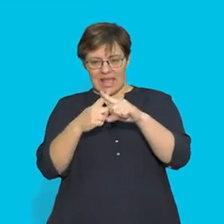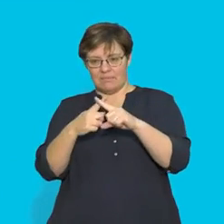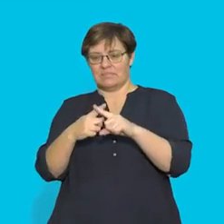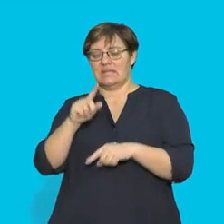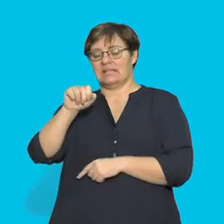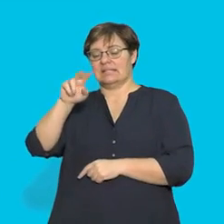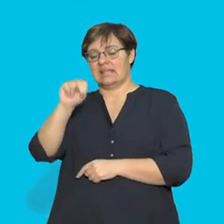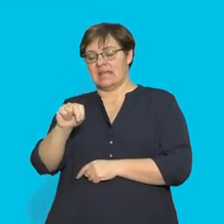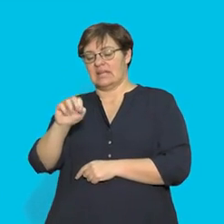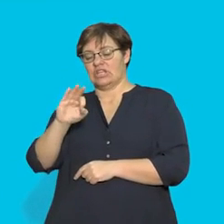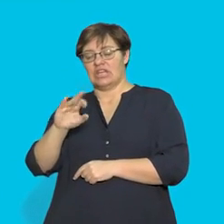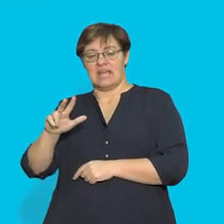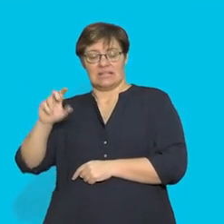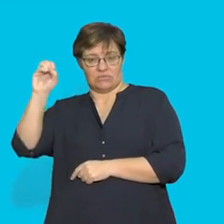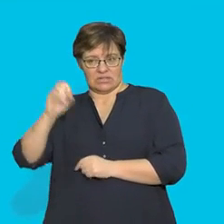by,